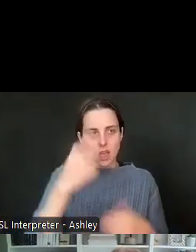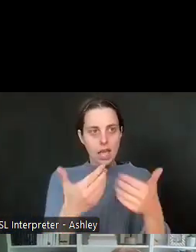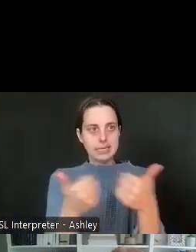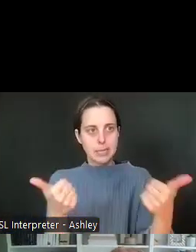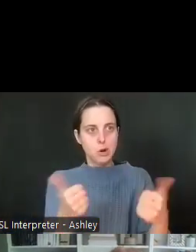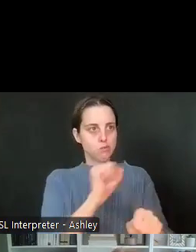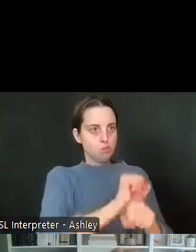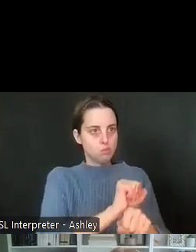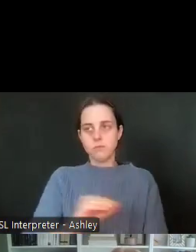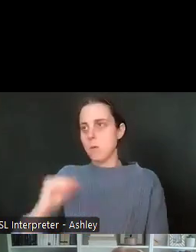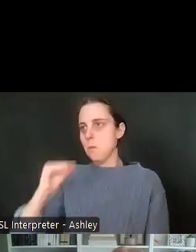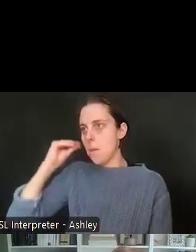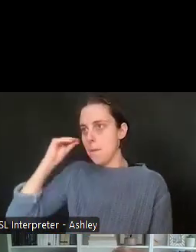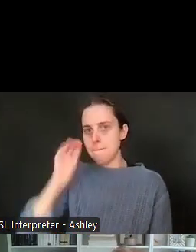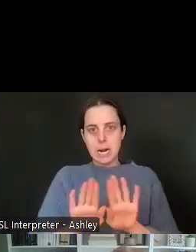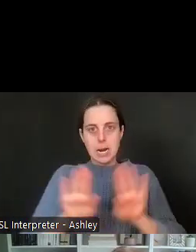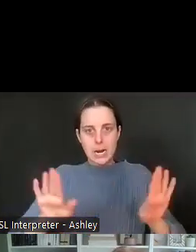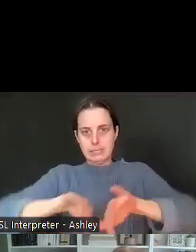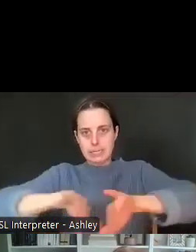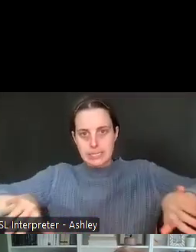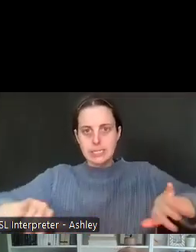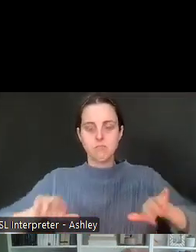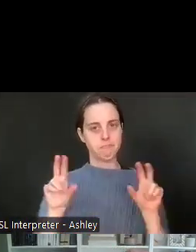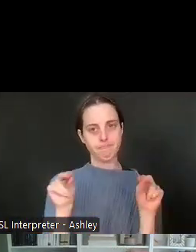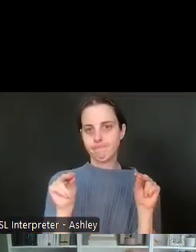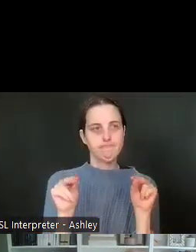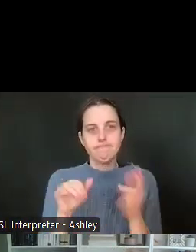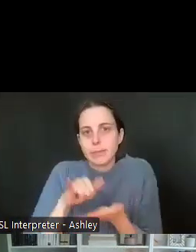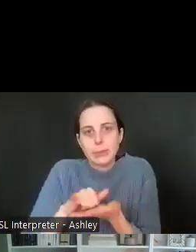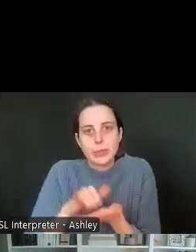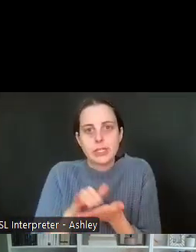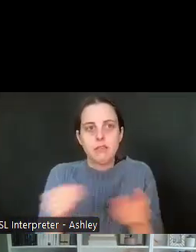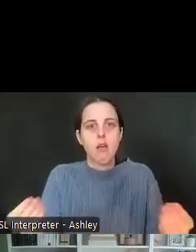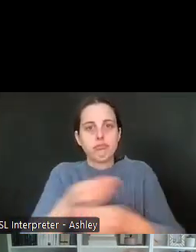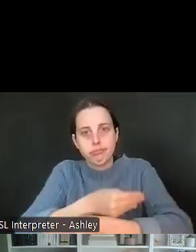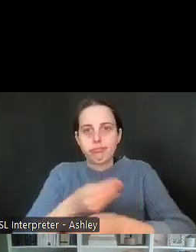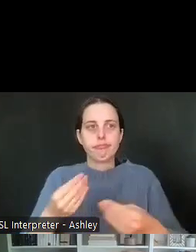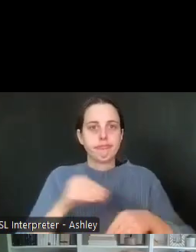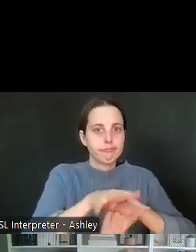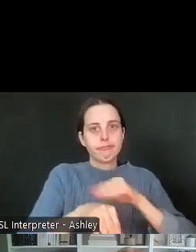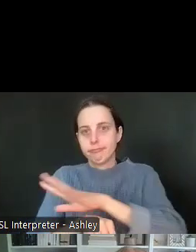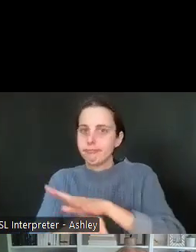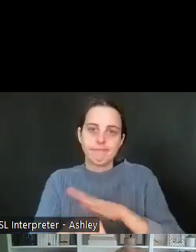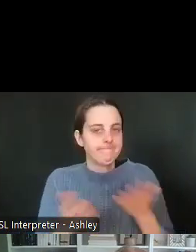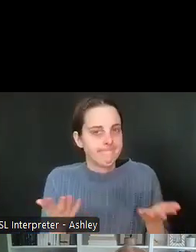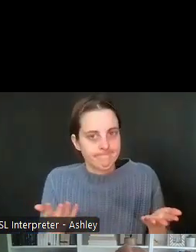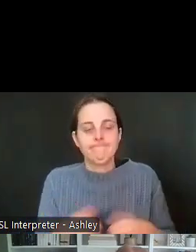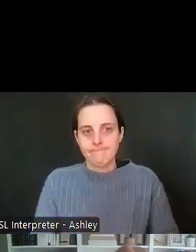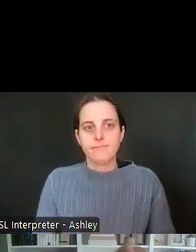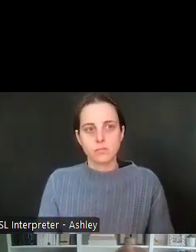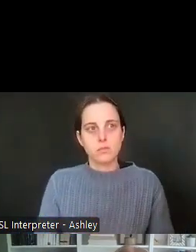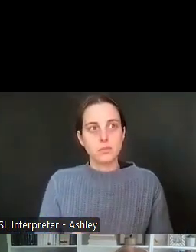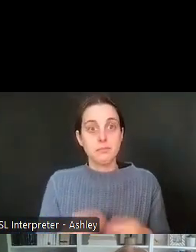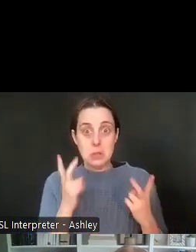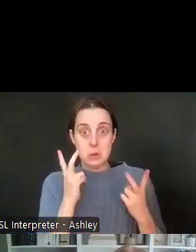real. We take ourselves wherever we go. If you look in the chat, there has been a wide